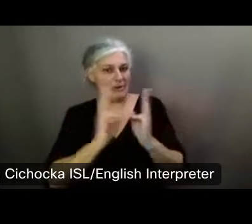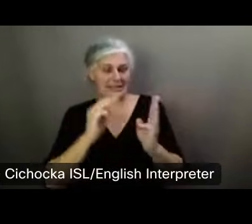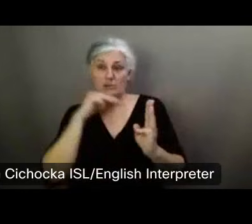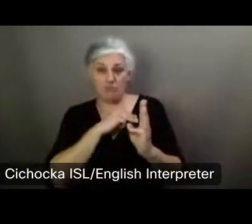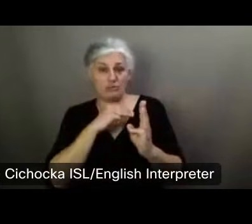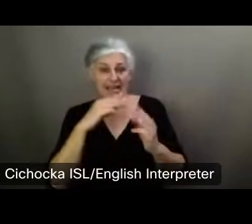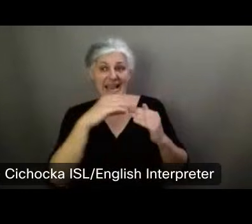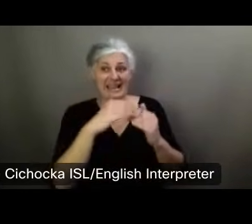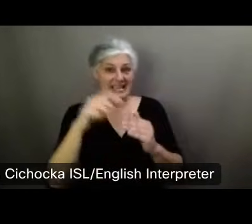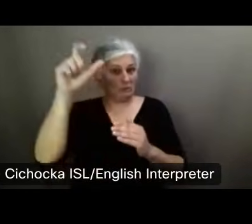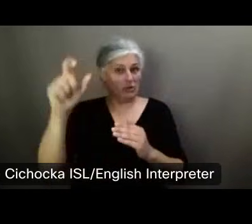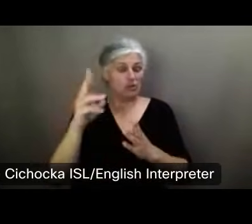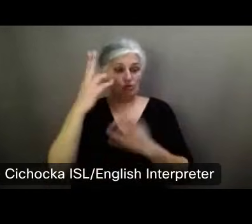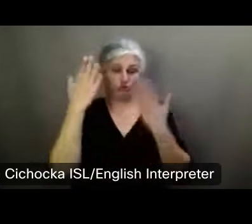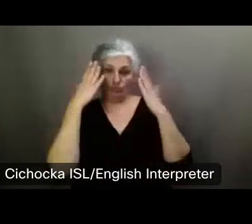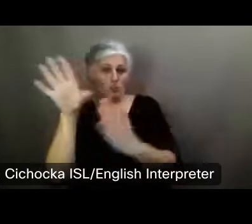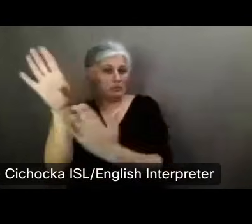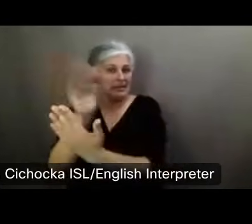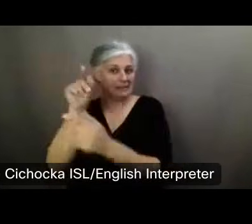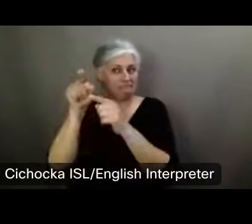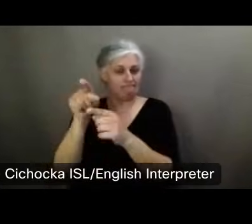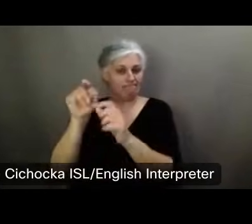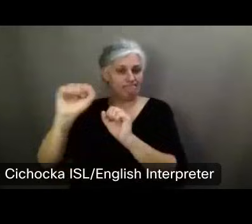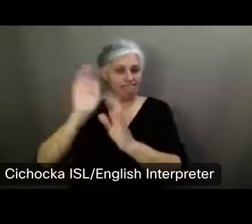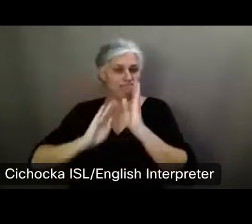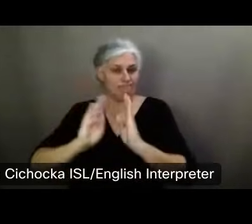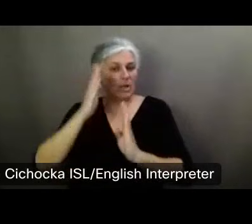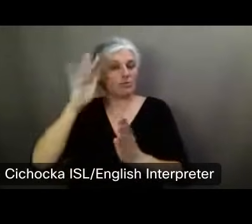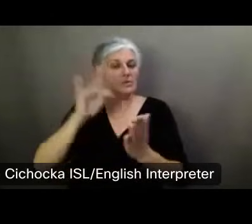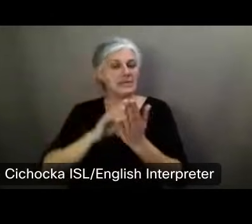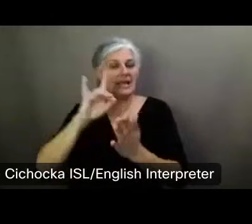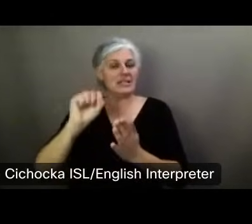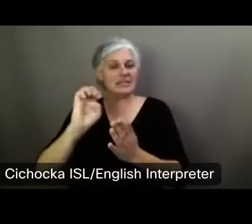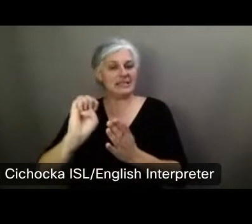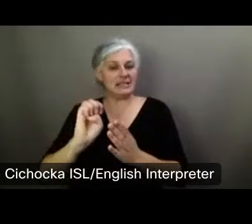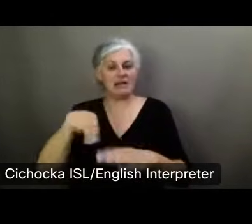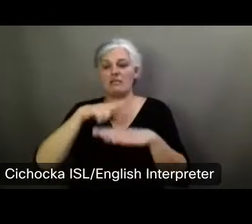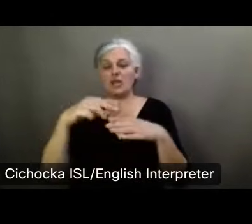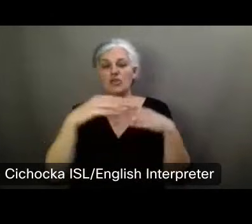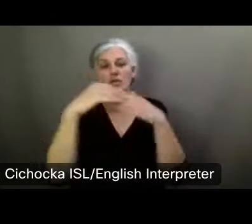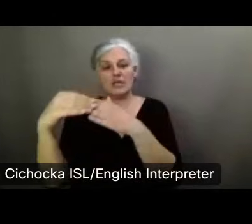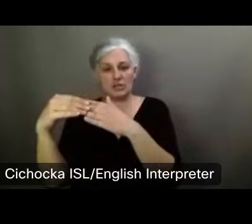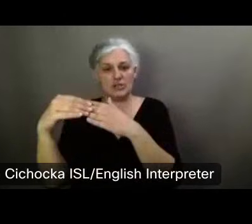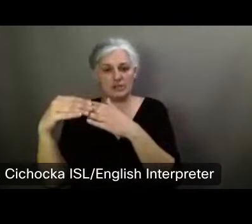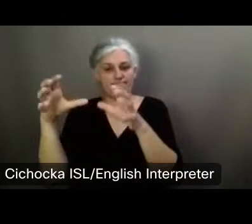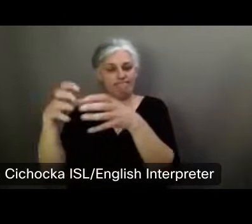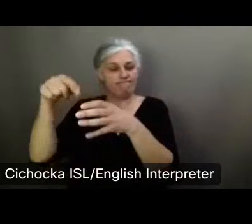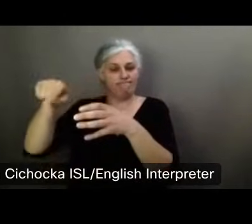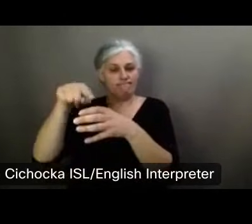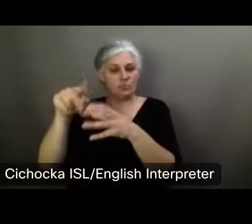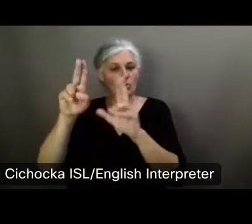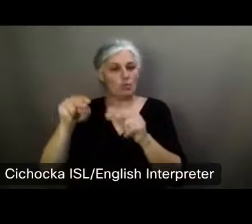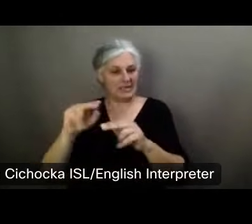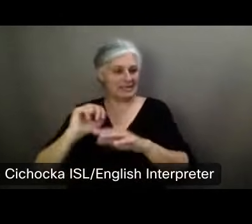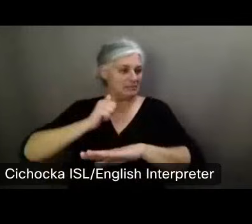I'm very aware of the limits of what we can do in the centre of the HSE in national leadership positions. The leadership, we can set a certain